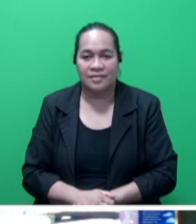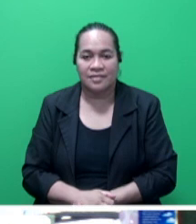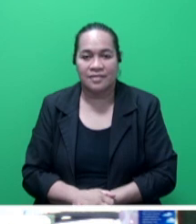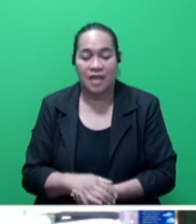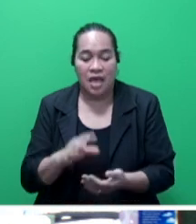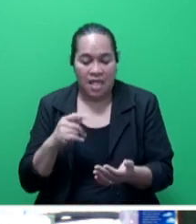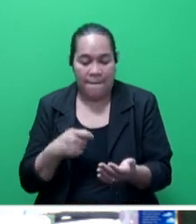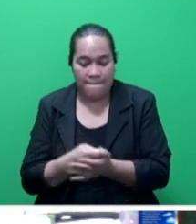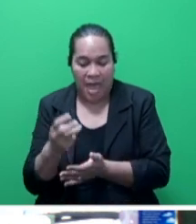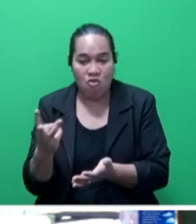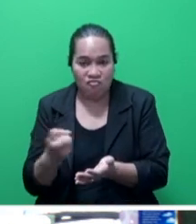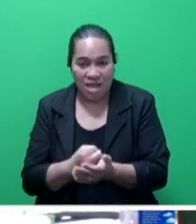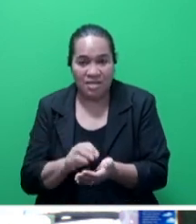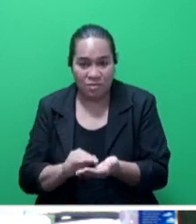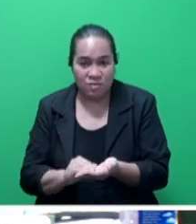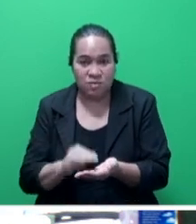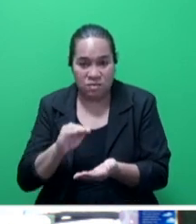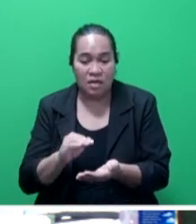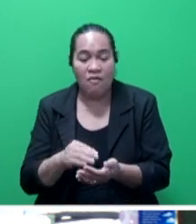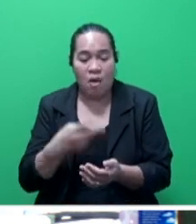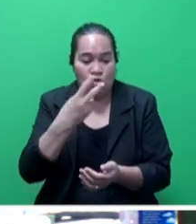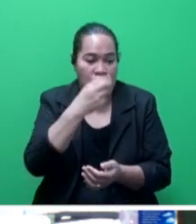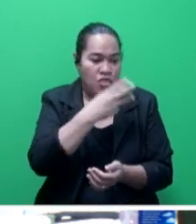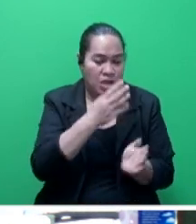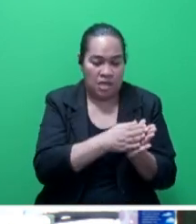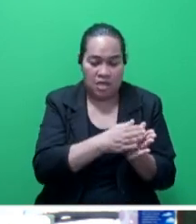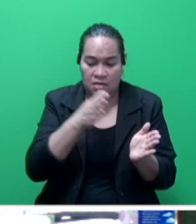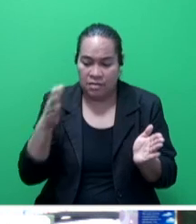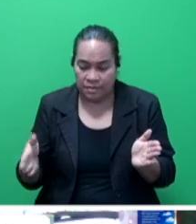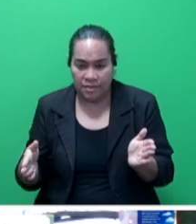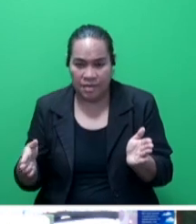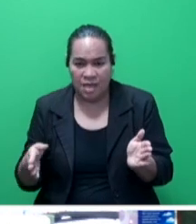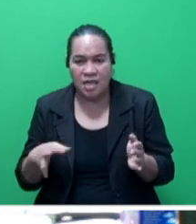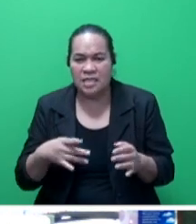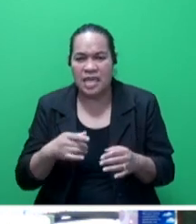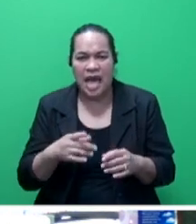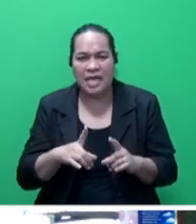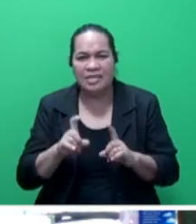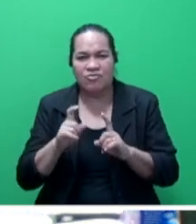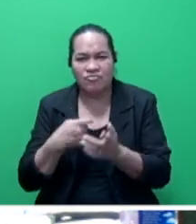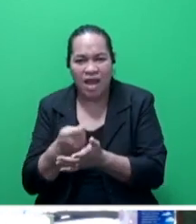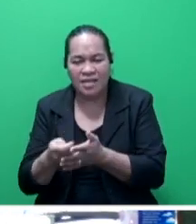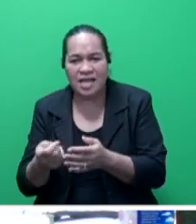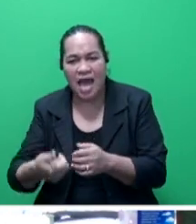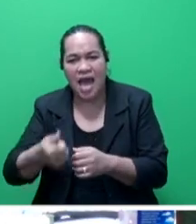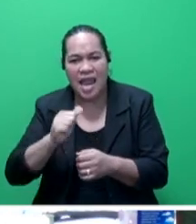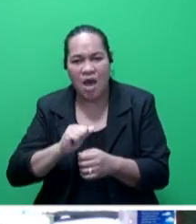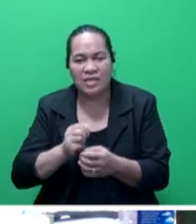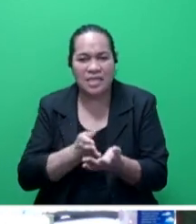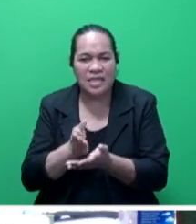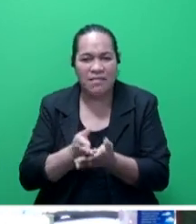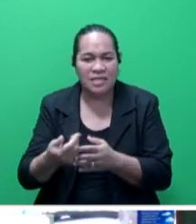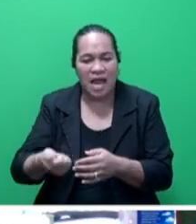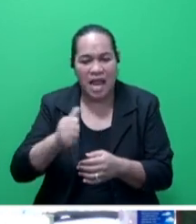pay rates as from 2013 involving lodging allowance and service allowance, Mr. Speaker, sir. I will